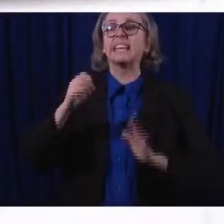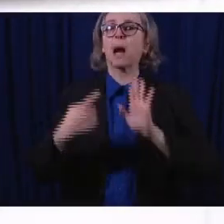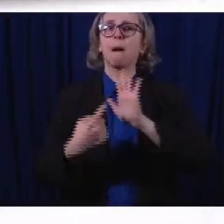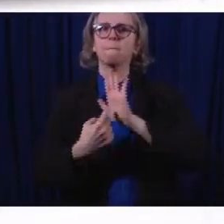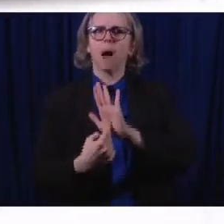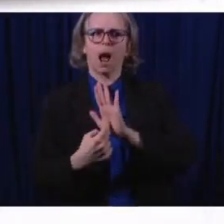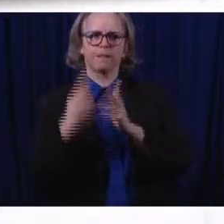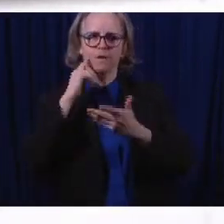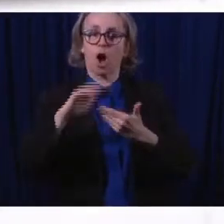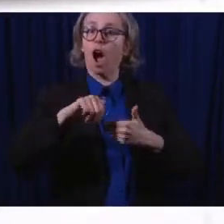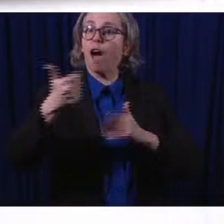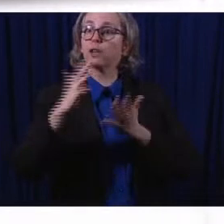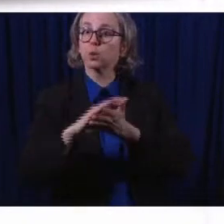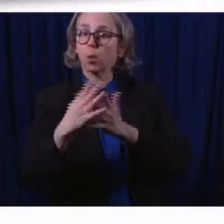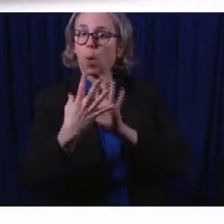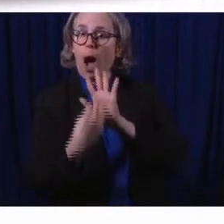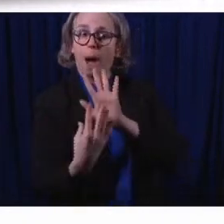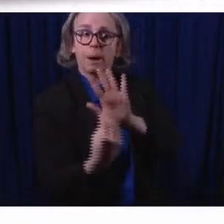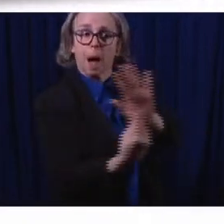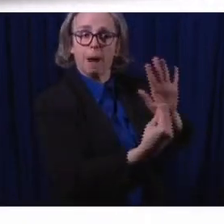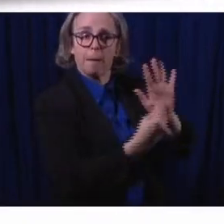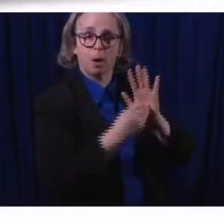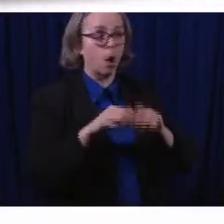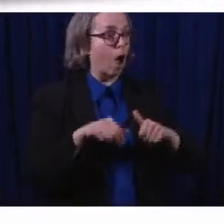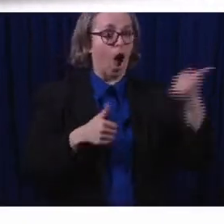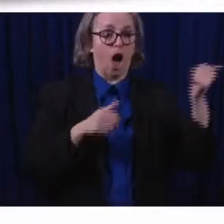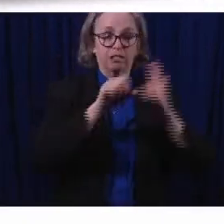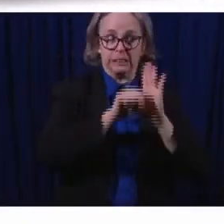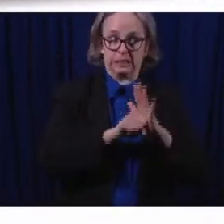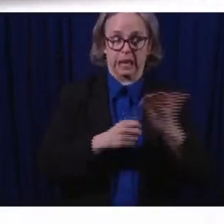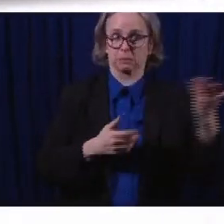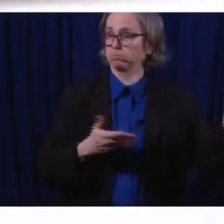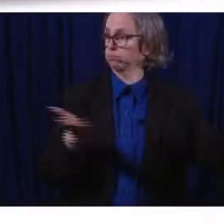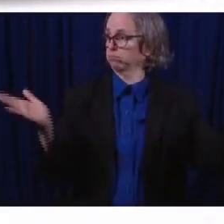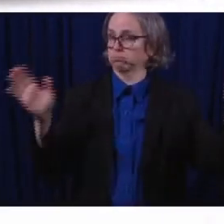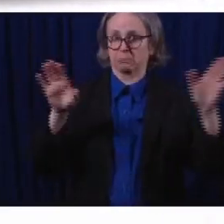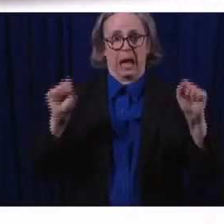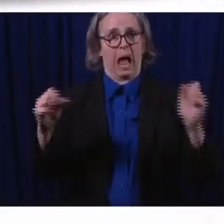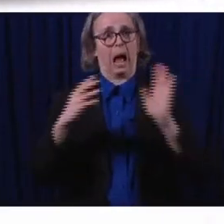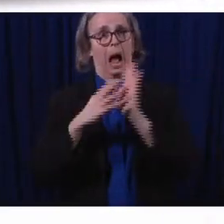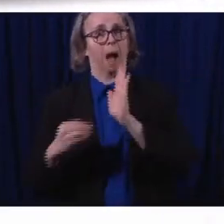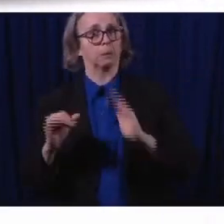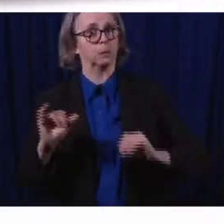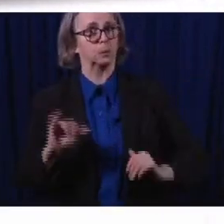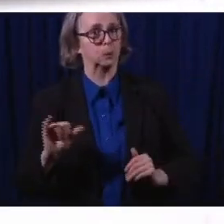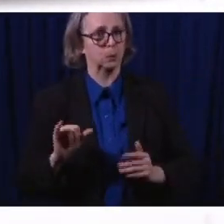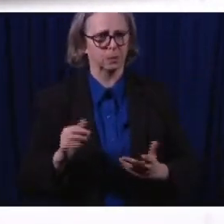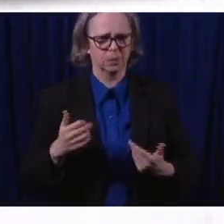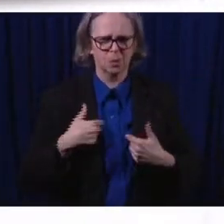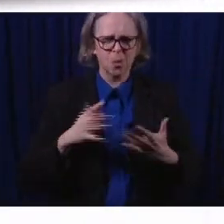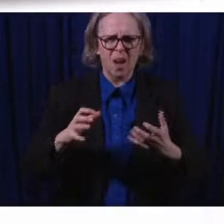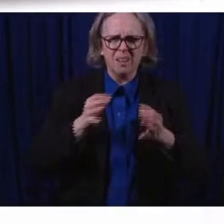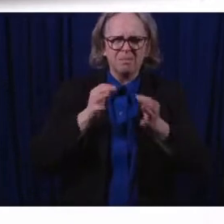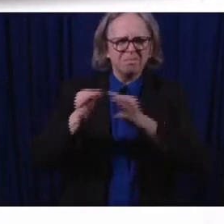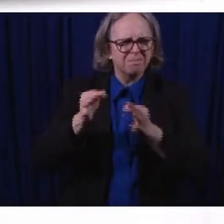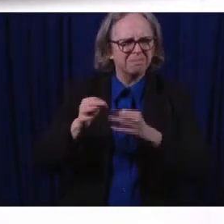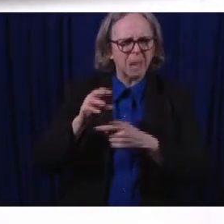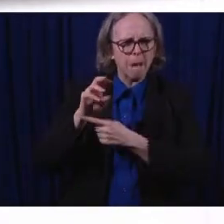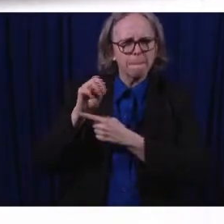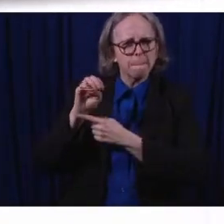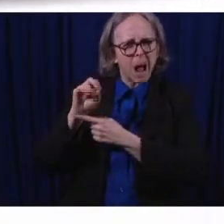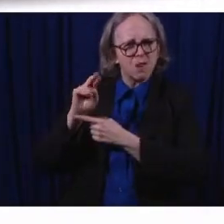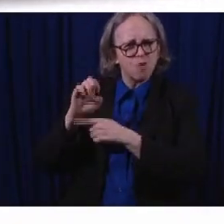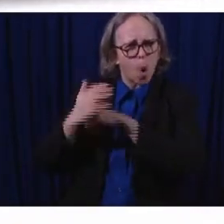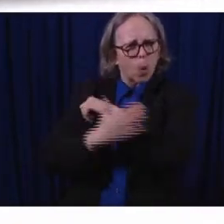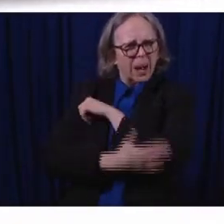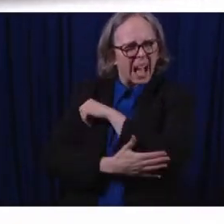rest of the country can use this. This is a model for others. And I want to put this in perspective for what Monroe County is. 72% of